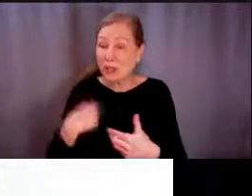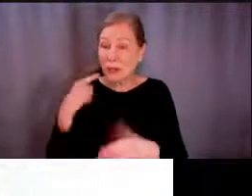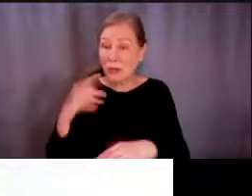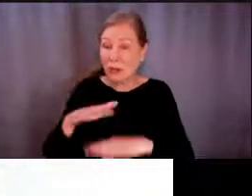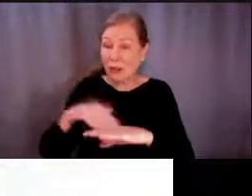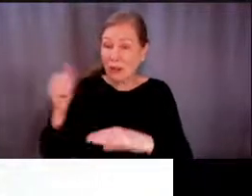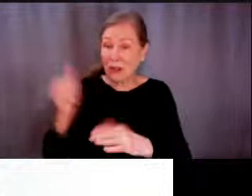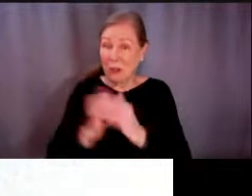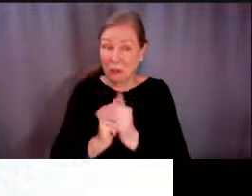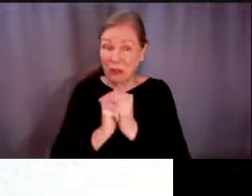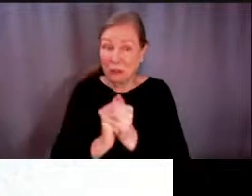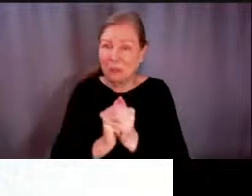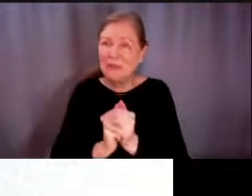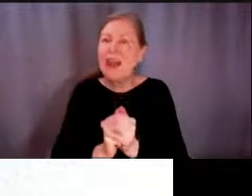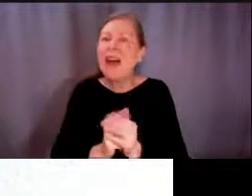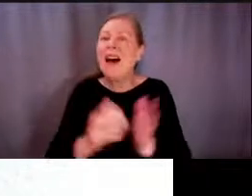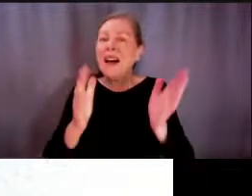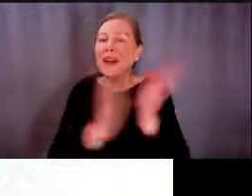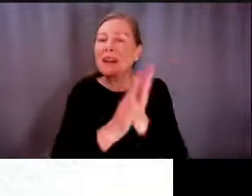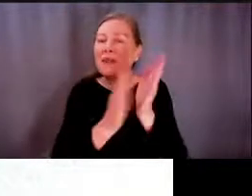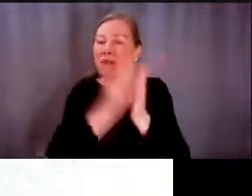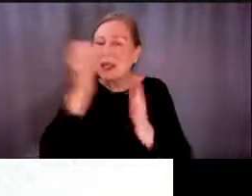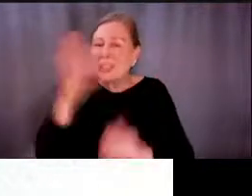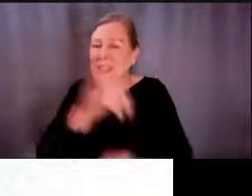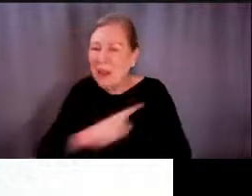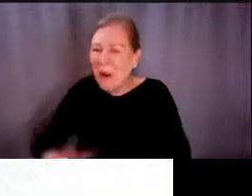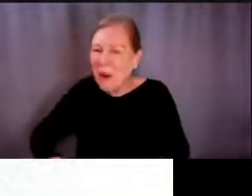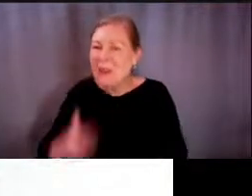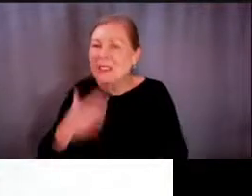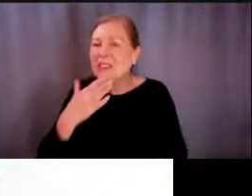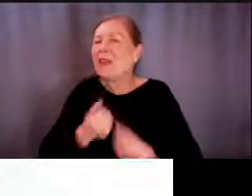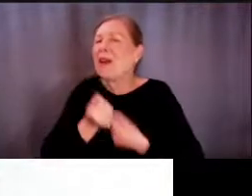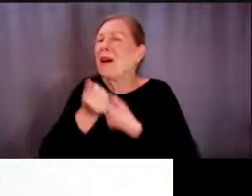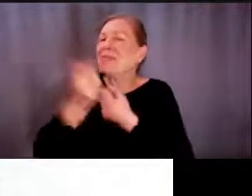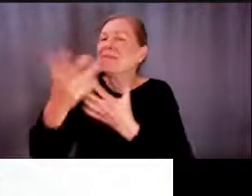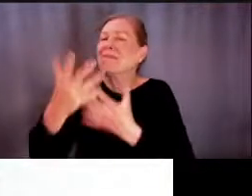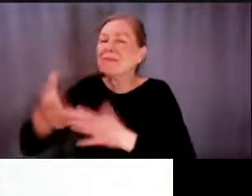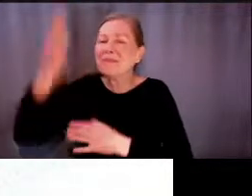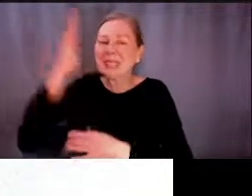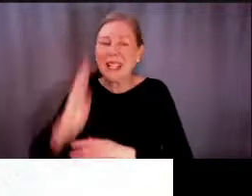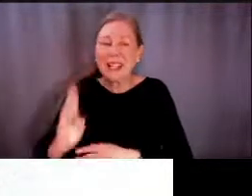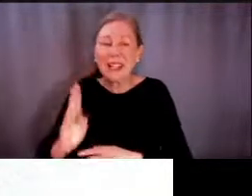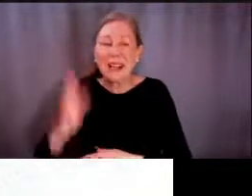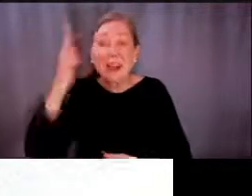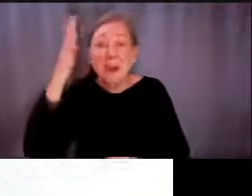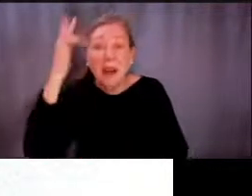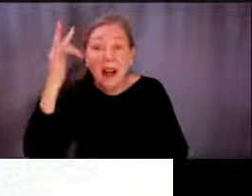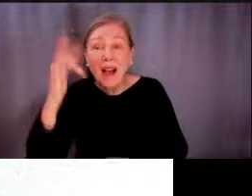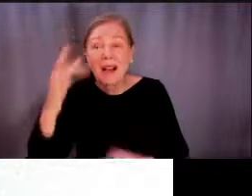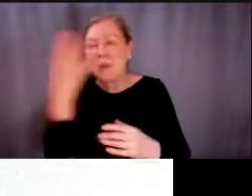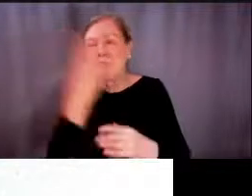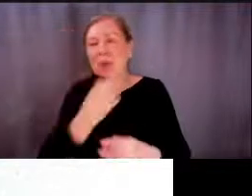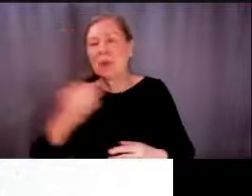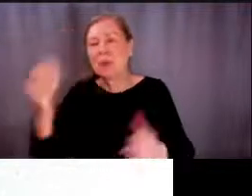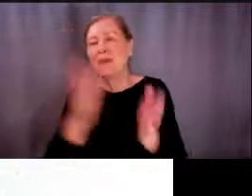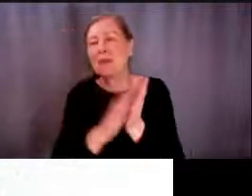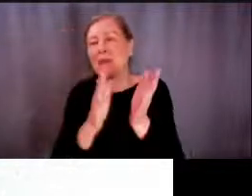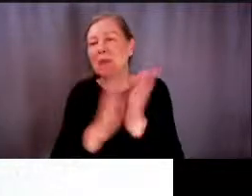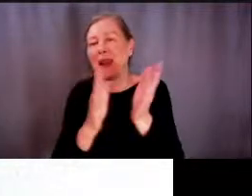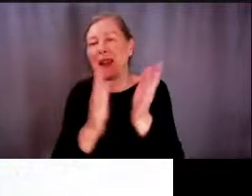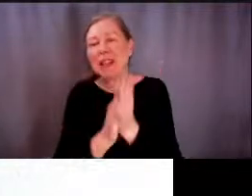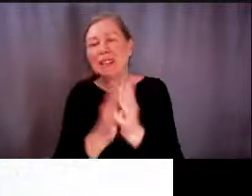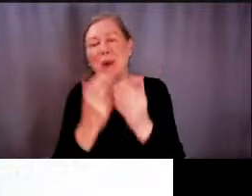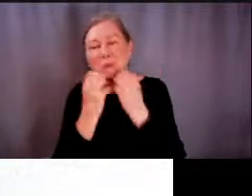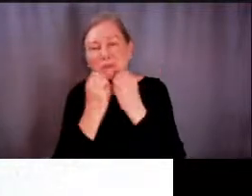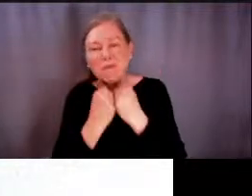it's good to sing praise to our God. Because it is a pleasure to make beautiful praise. God heals the